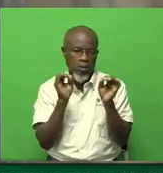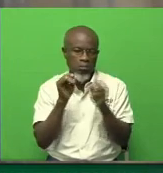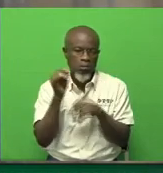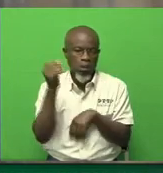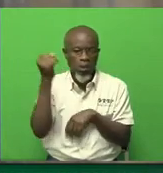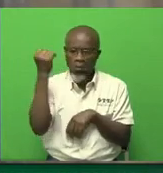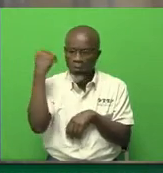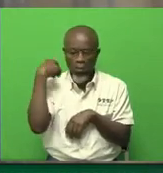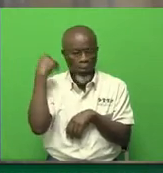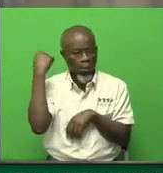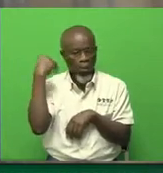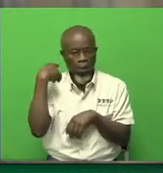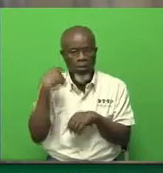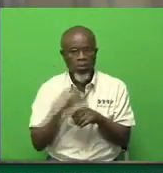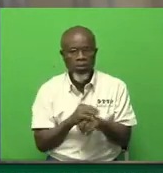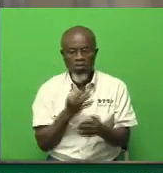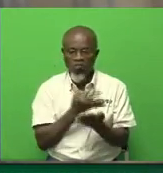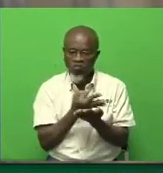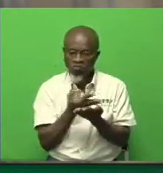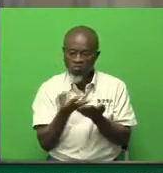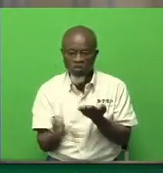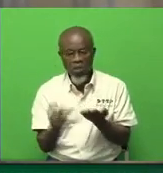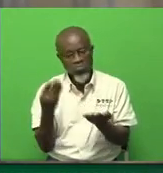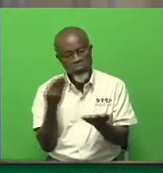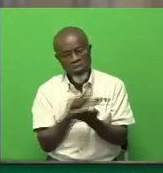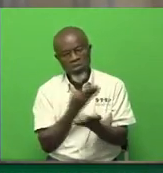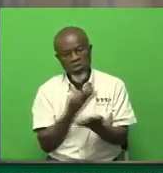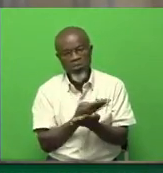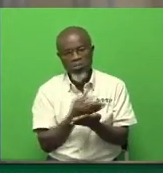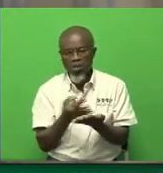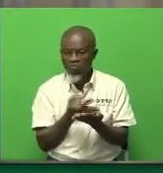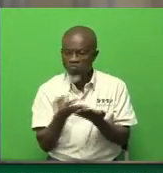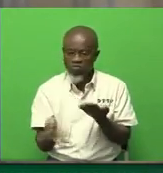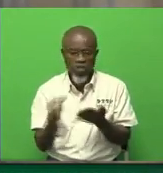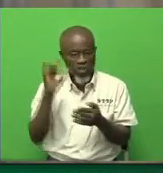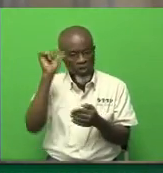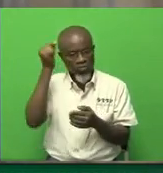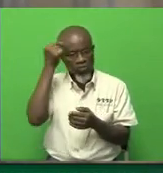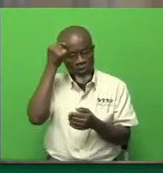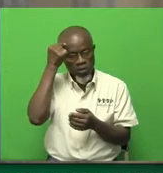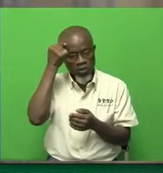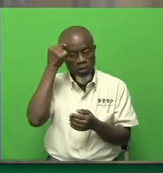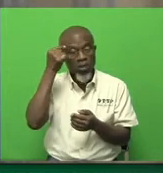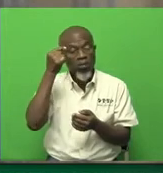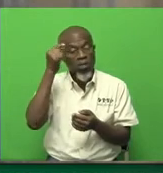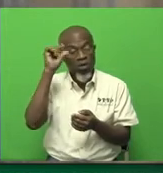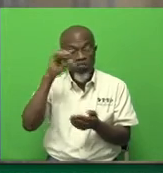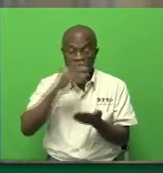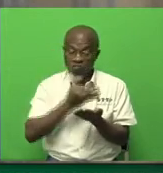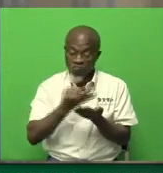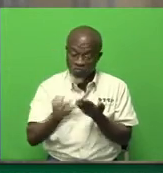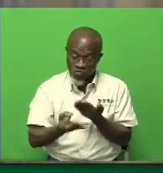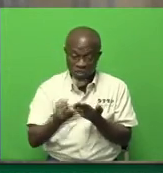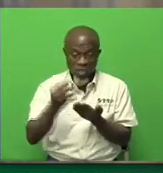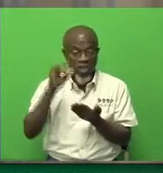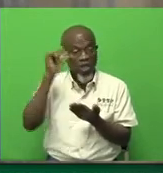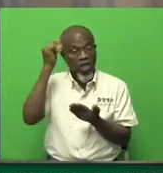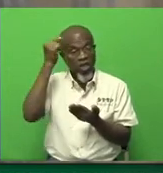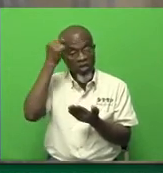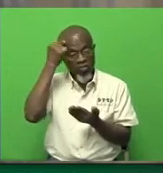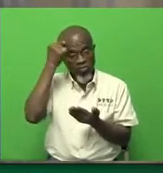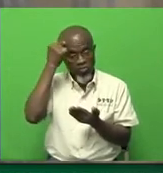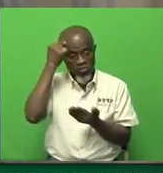nation a fair budget a fair government will produce failed budgets Fair budgets will produce